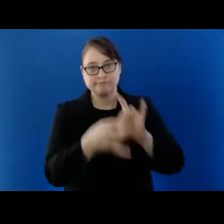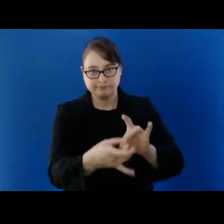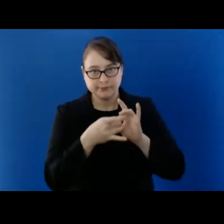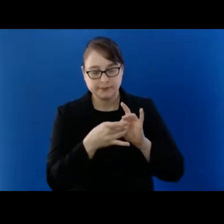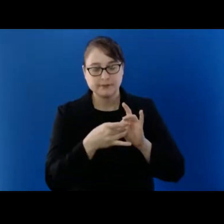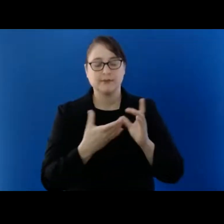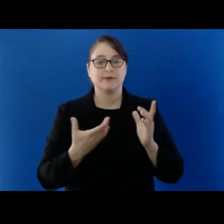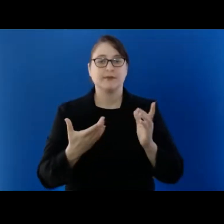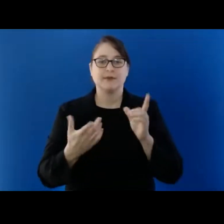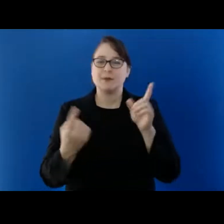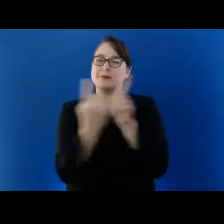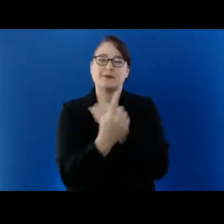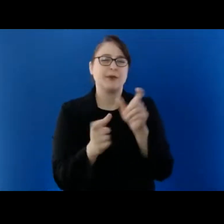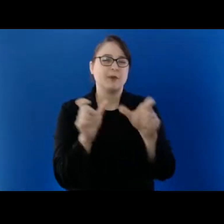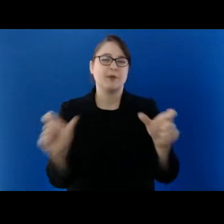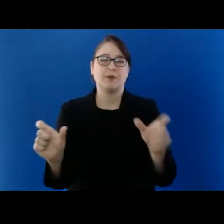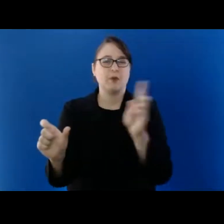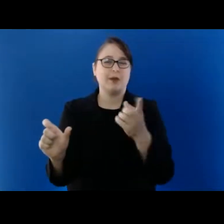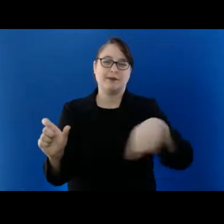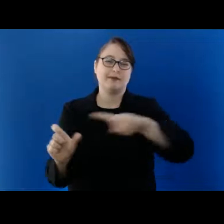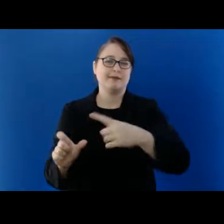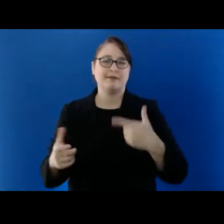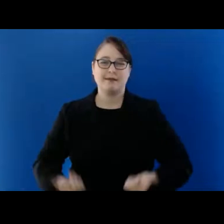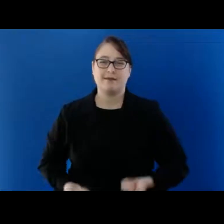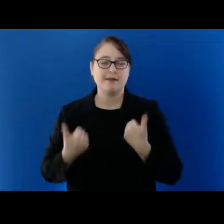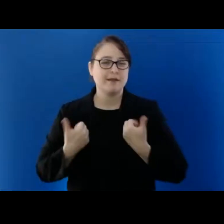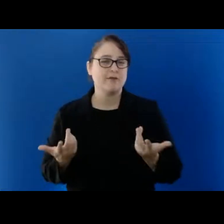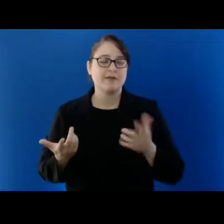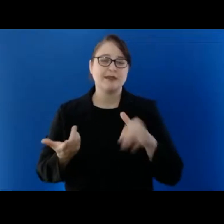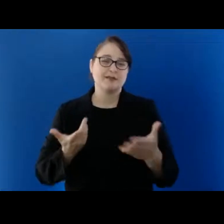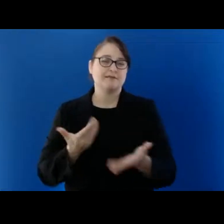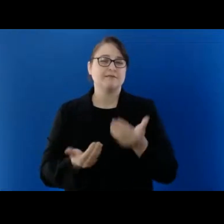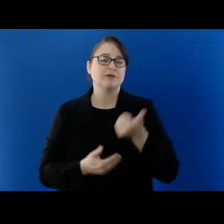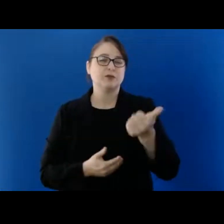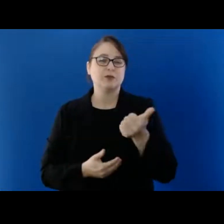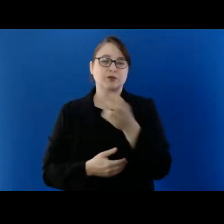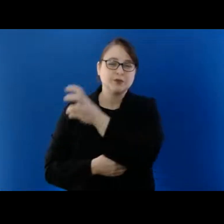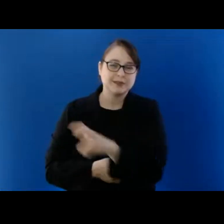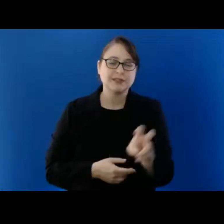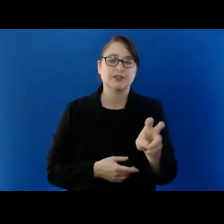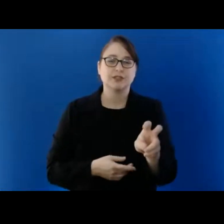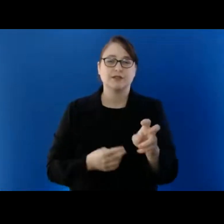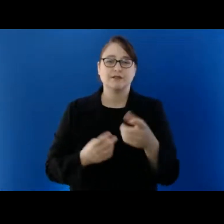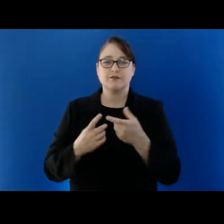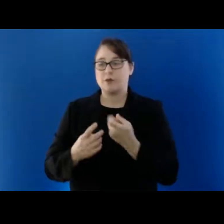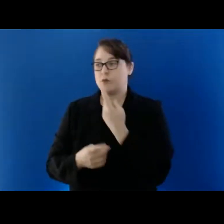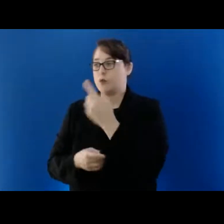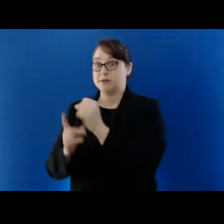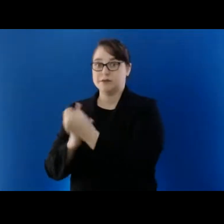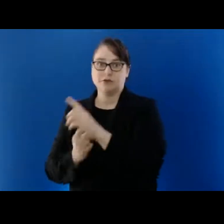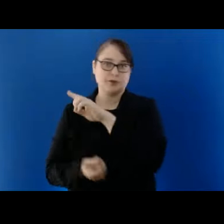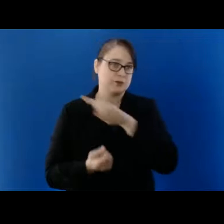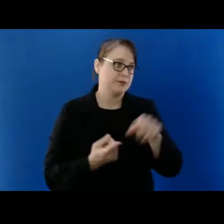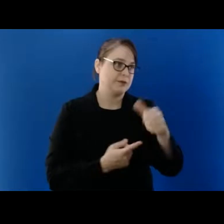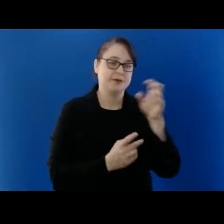relationships, meet people where they're at. Of course, that's going to make it an easier transition. And it may be one contact, it might be 10